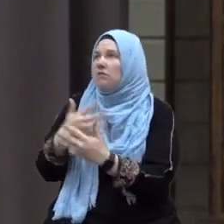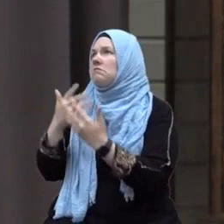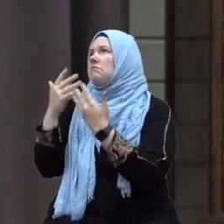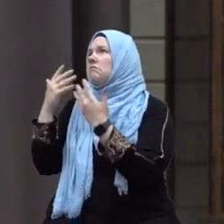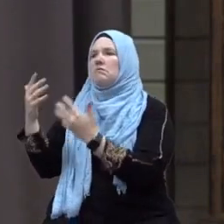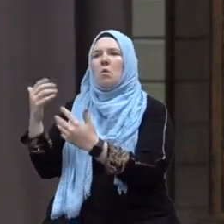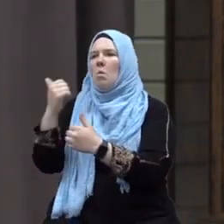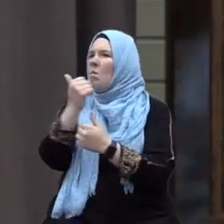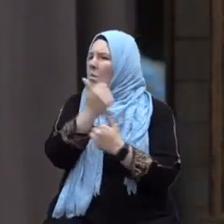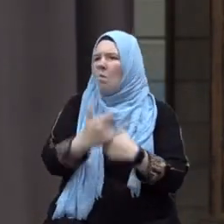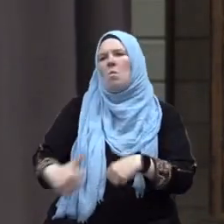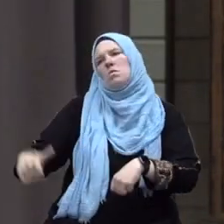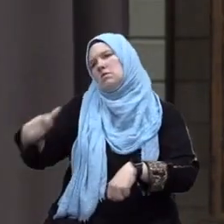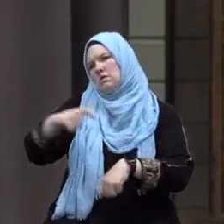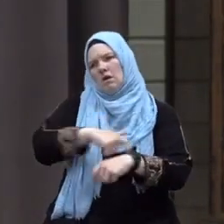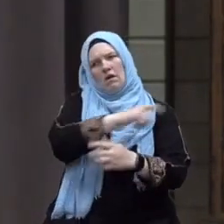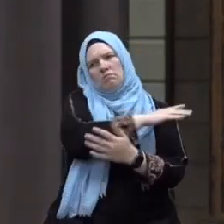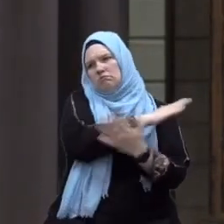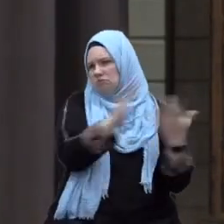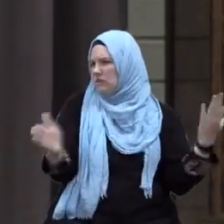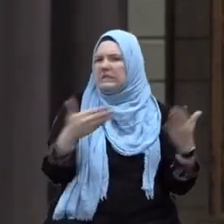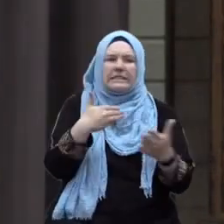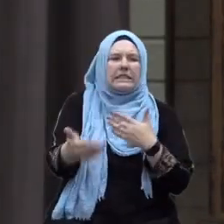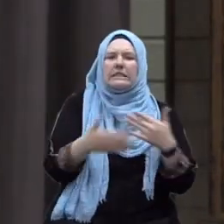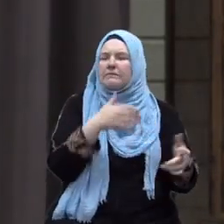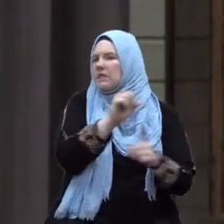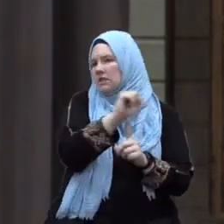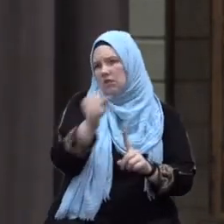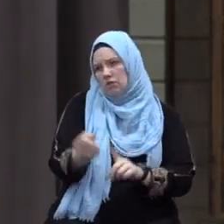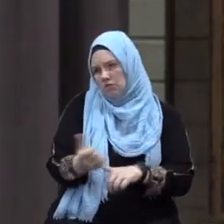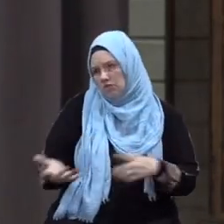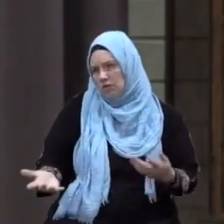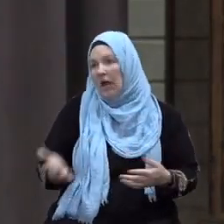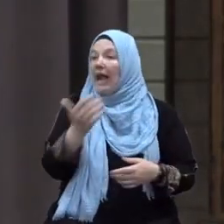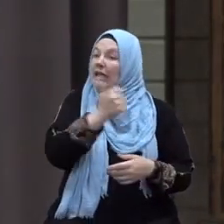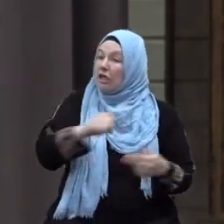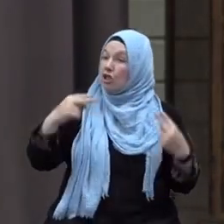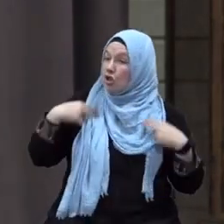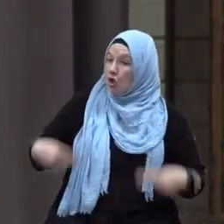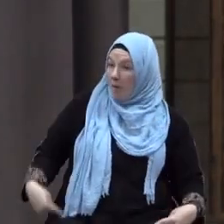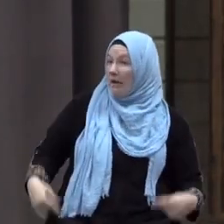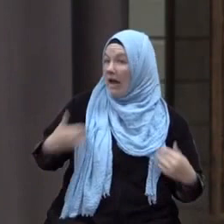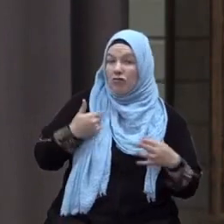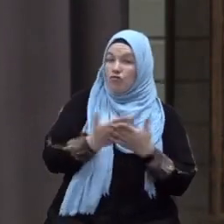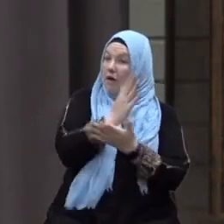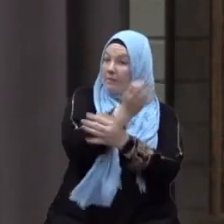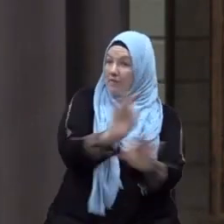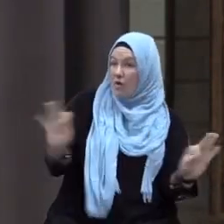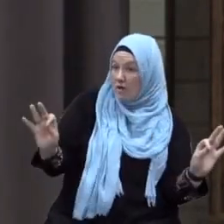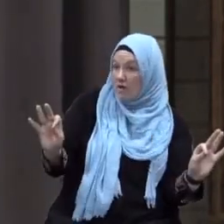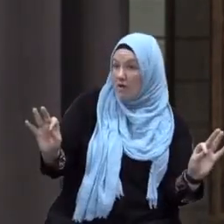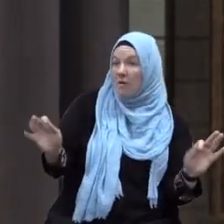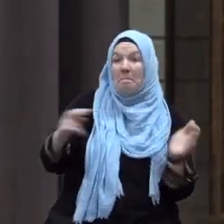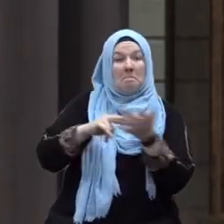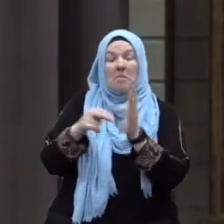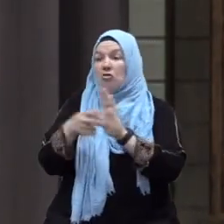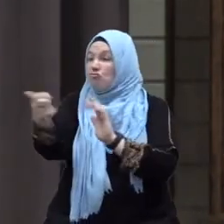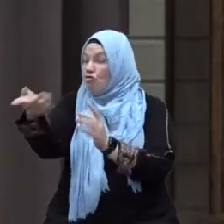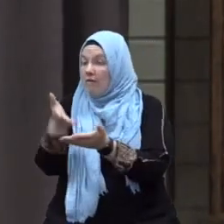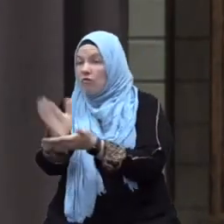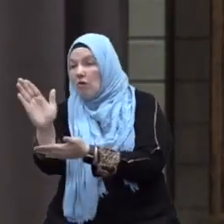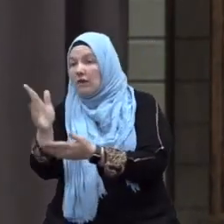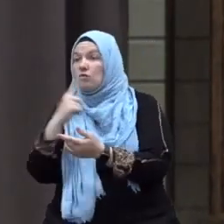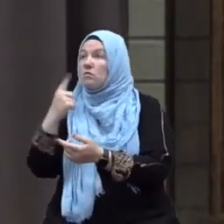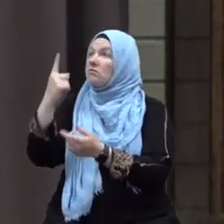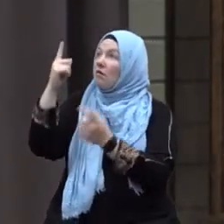human has the right to be free, even to deny Allah or to believe in Allah. Every human has that